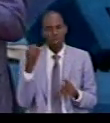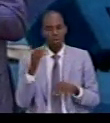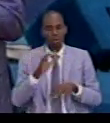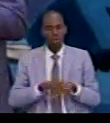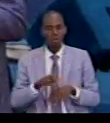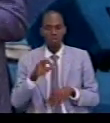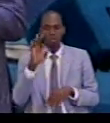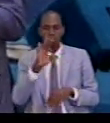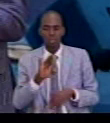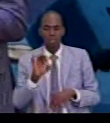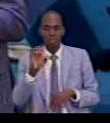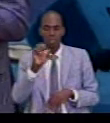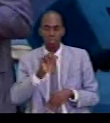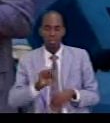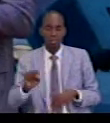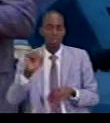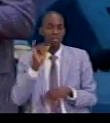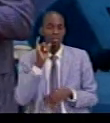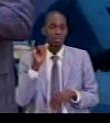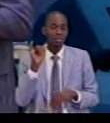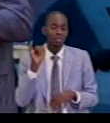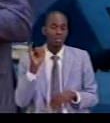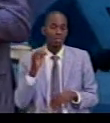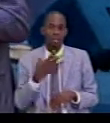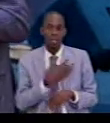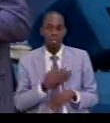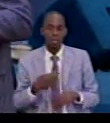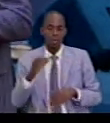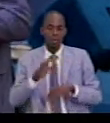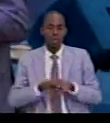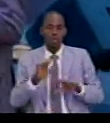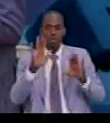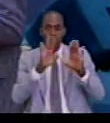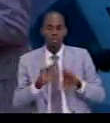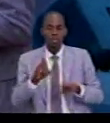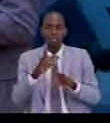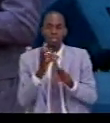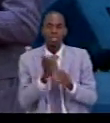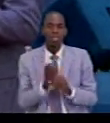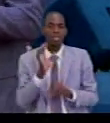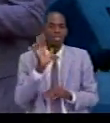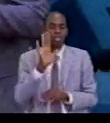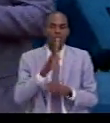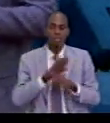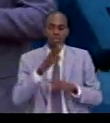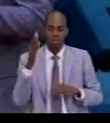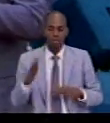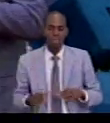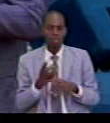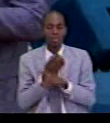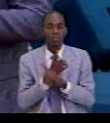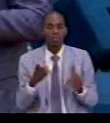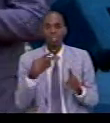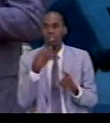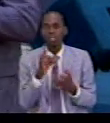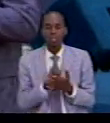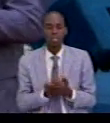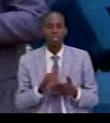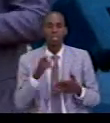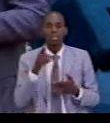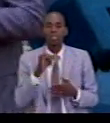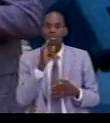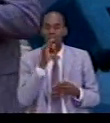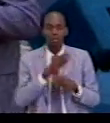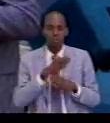and yesterday, Sunday. He got his total deliverance. He is saying that he is now completely, totally